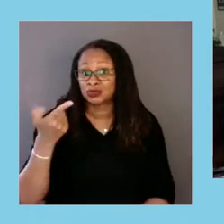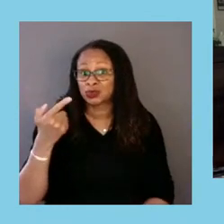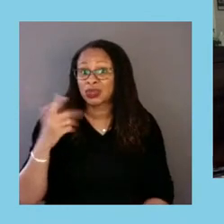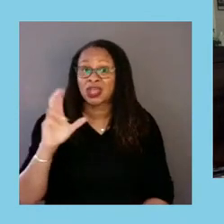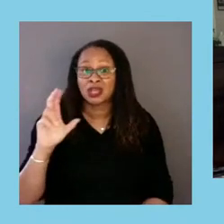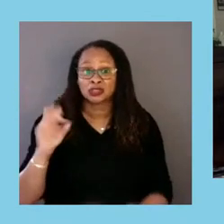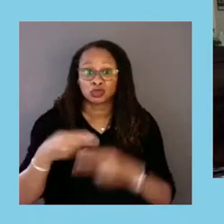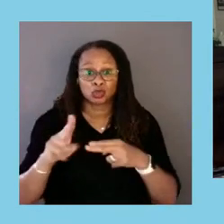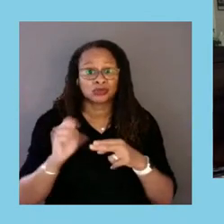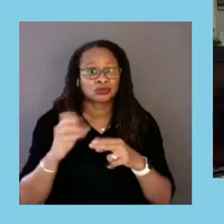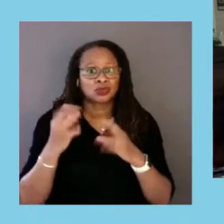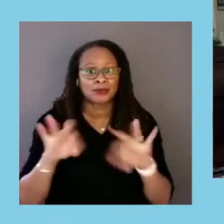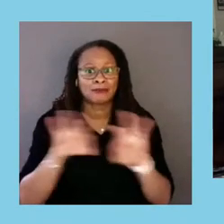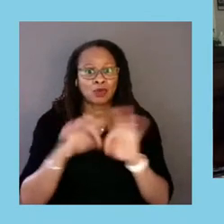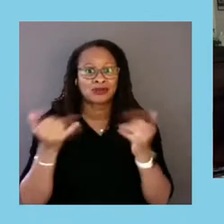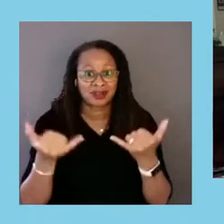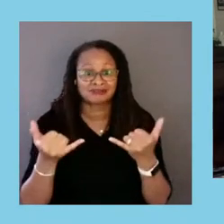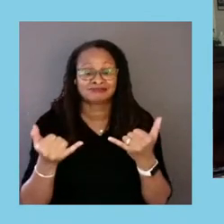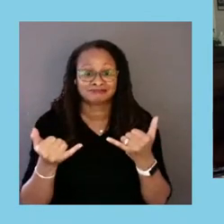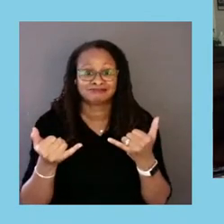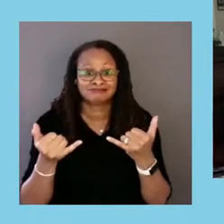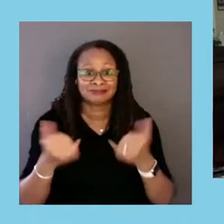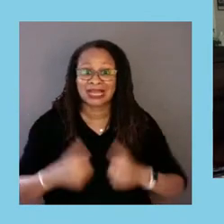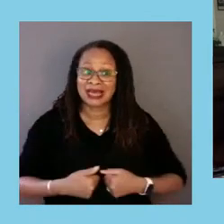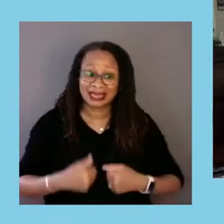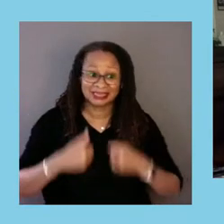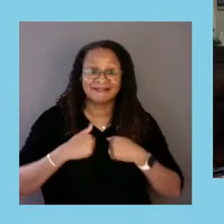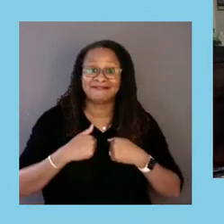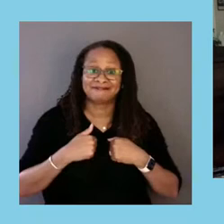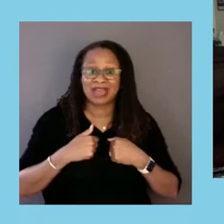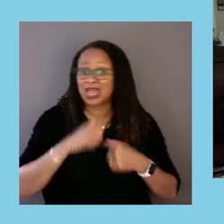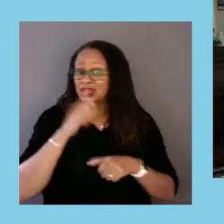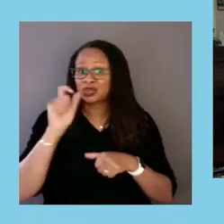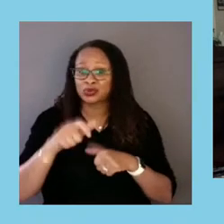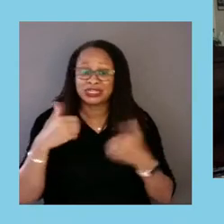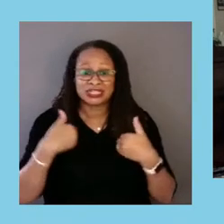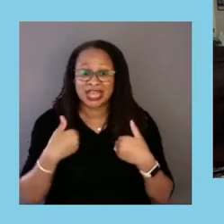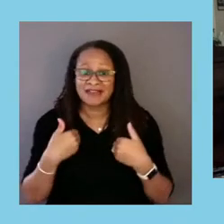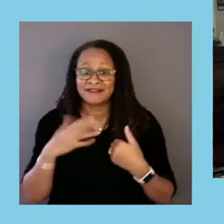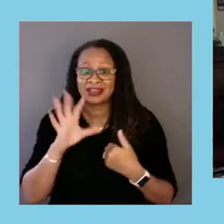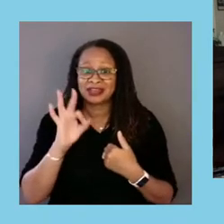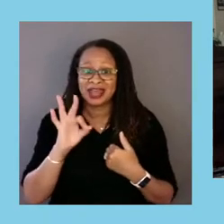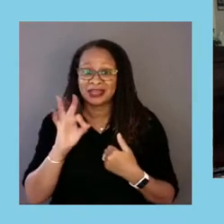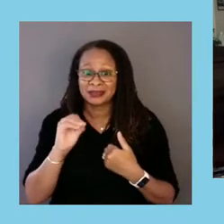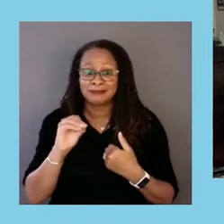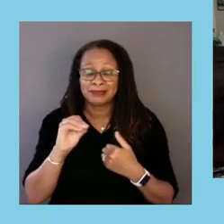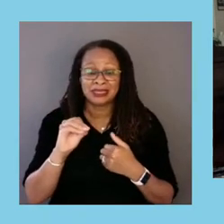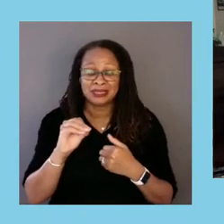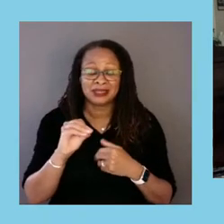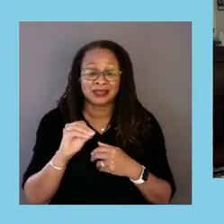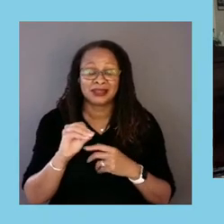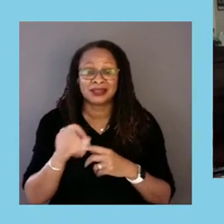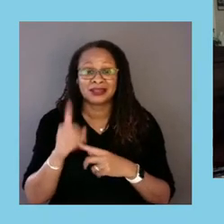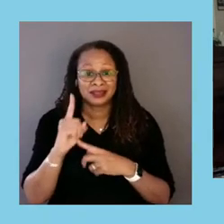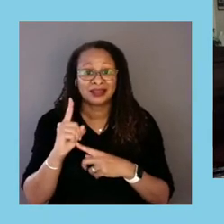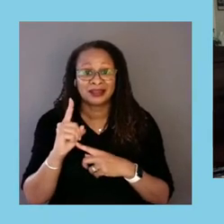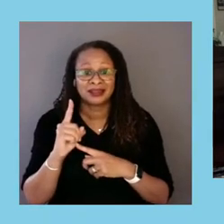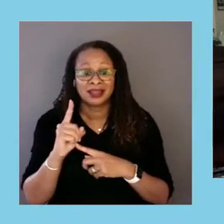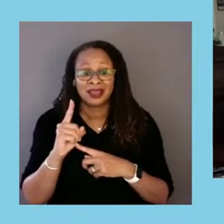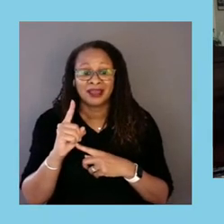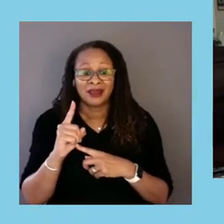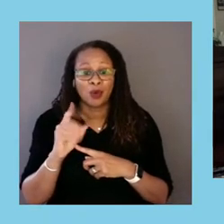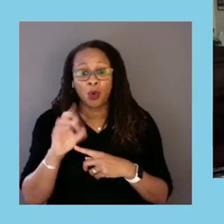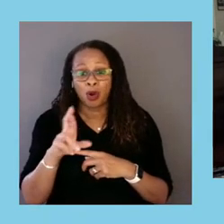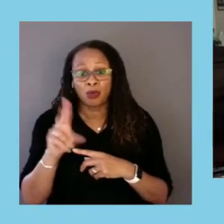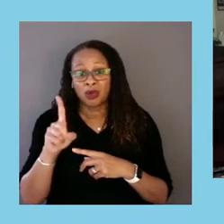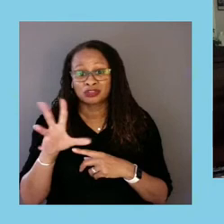important, and they live, and it's, you know, you don't have to have a 90-minute film or a 150-minute film to tell the story. But I remember that was in jeopardy back